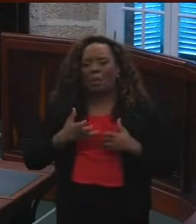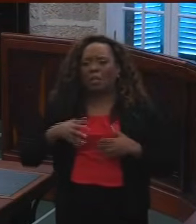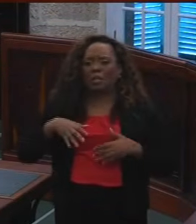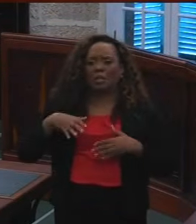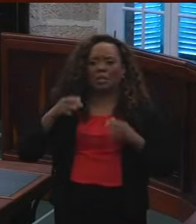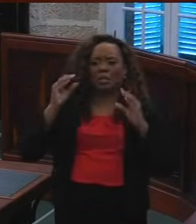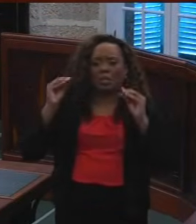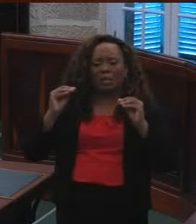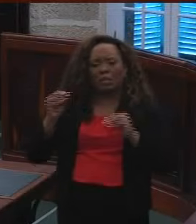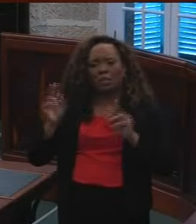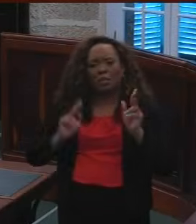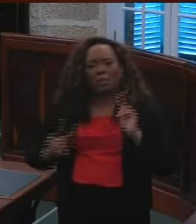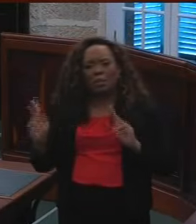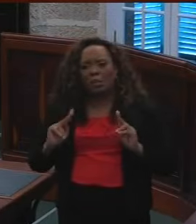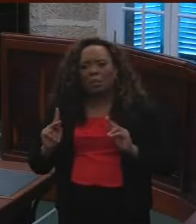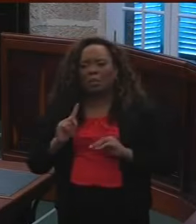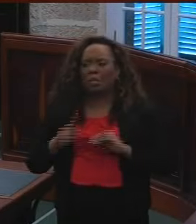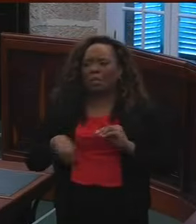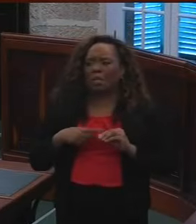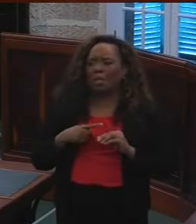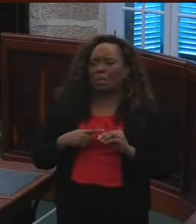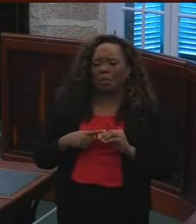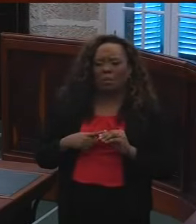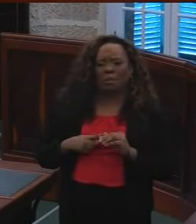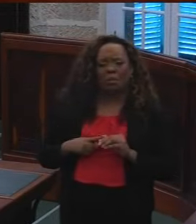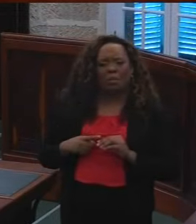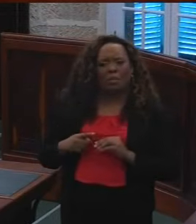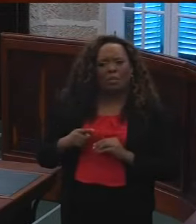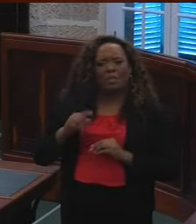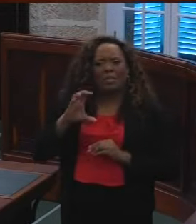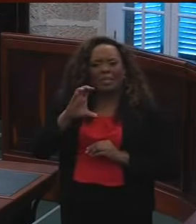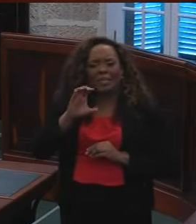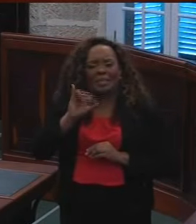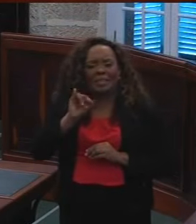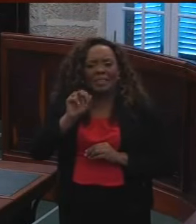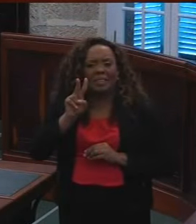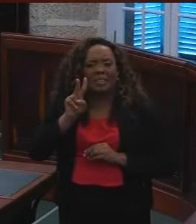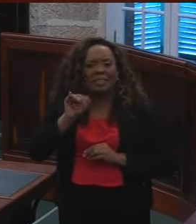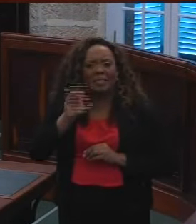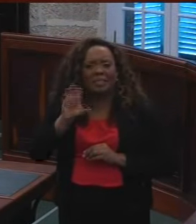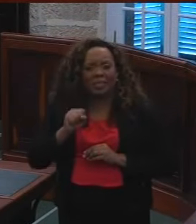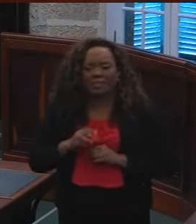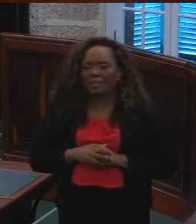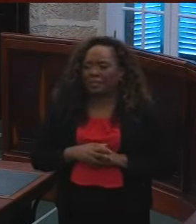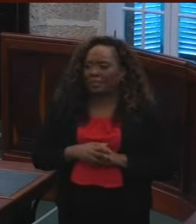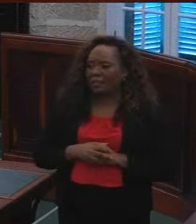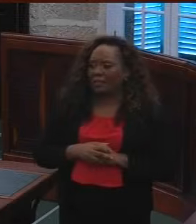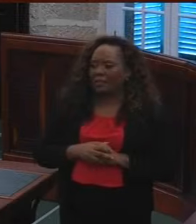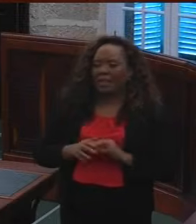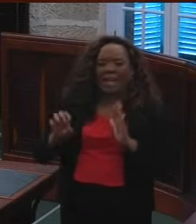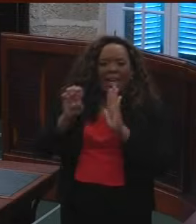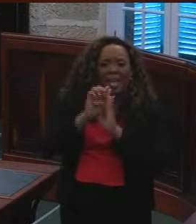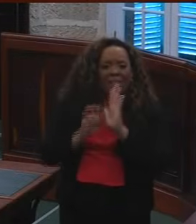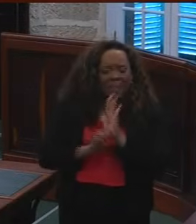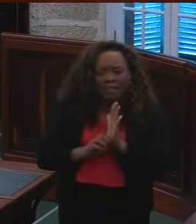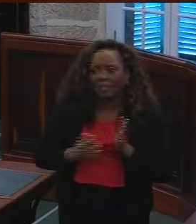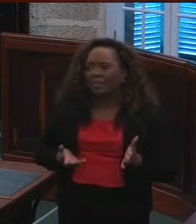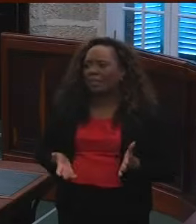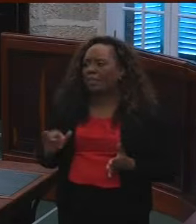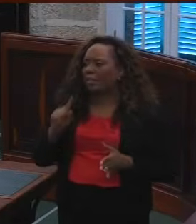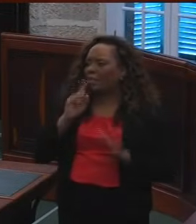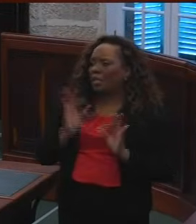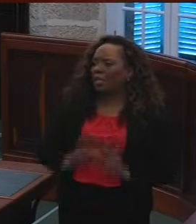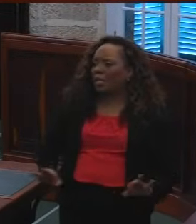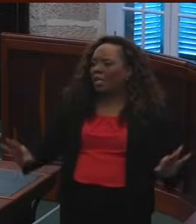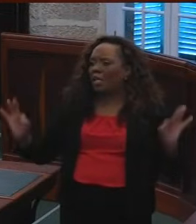civics and just going back to some of those old ways. And I think that is so critical to shaping the society that we have to be